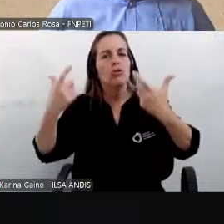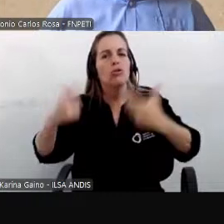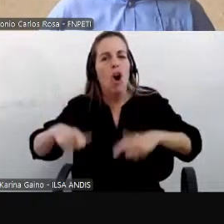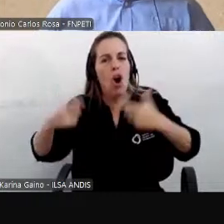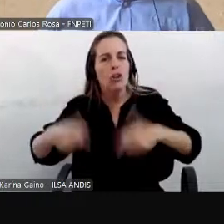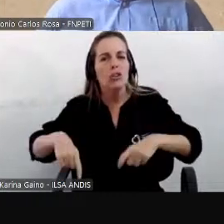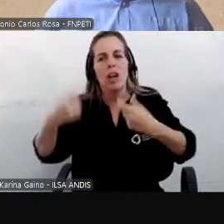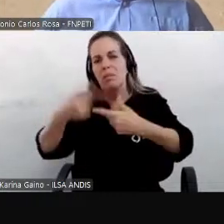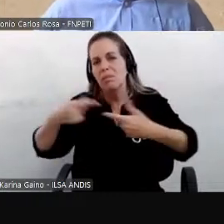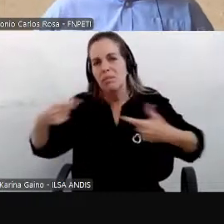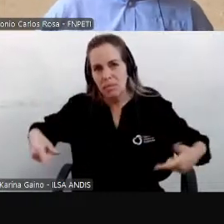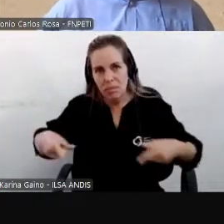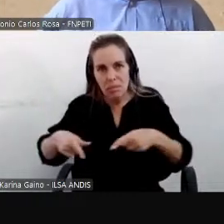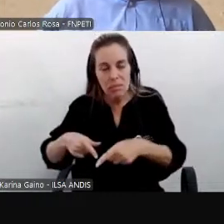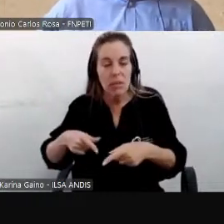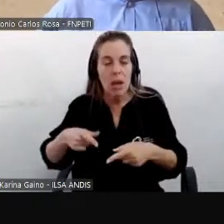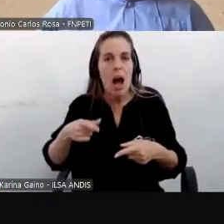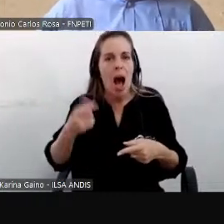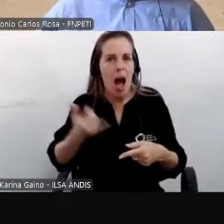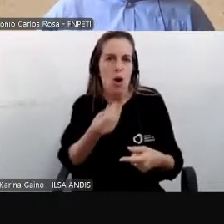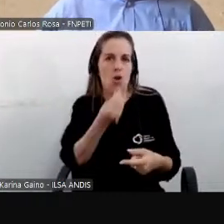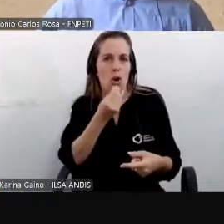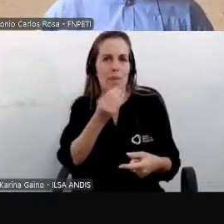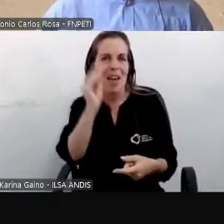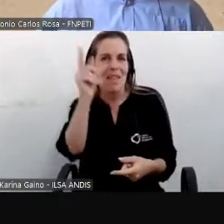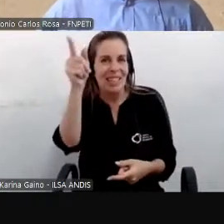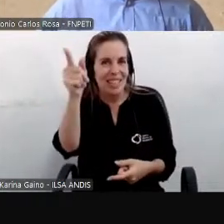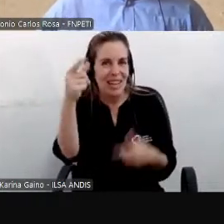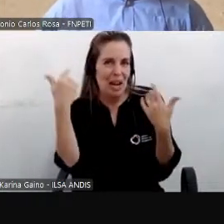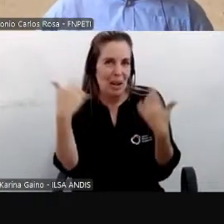slave labor performed in